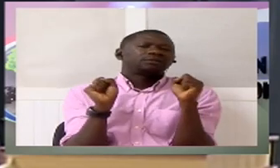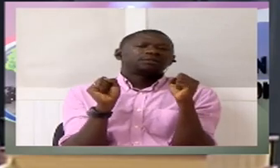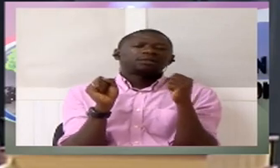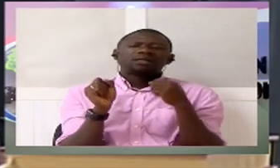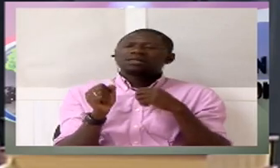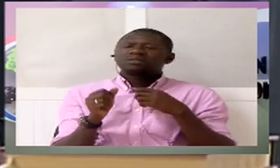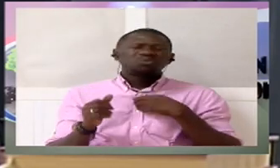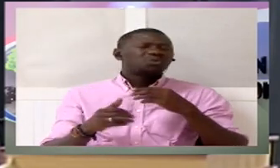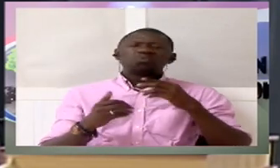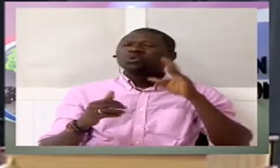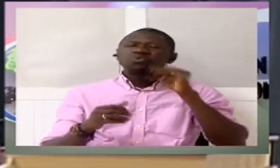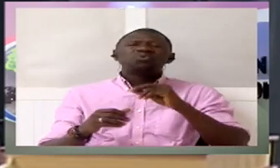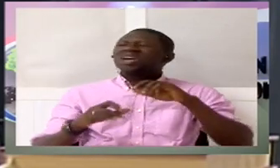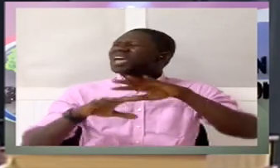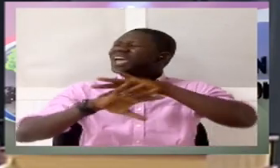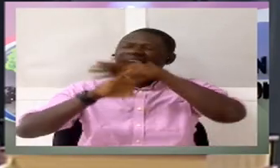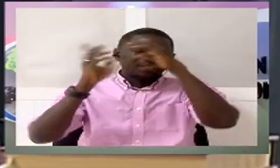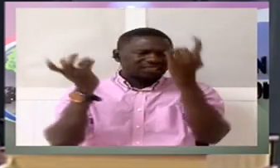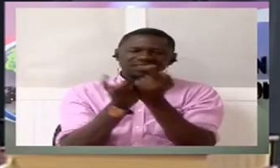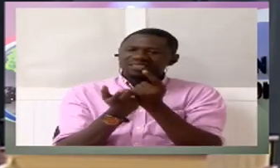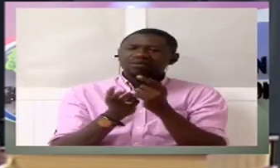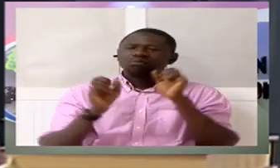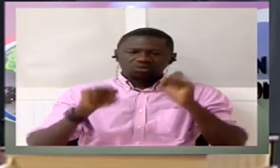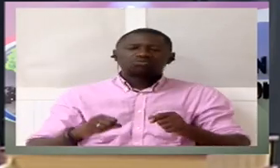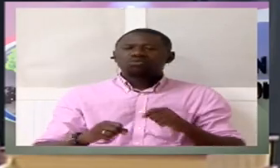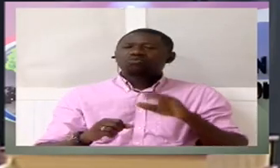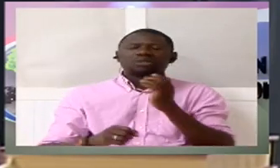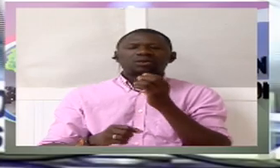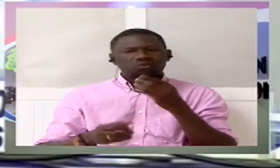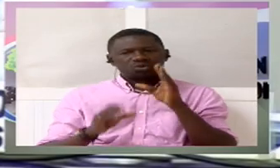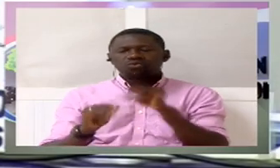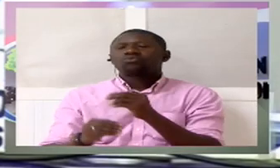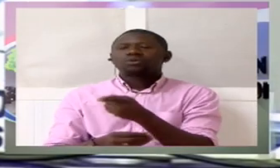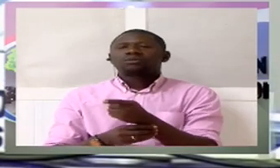us. That was why we did all those things.